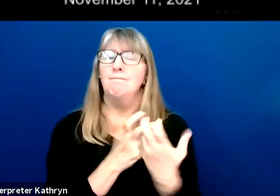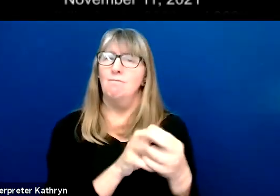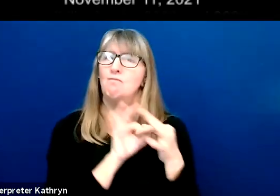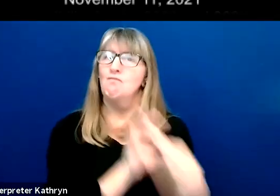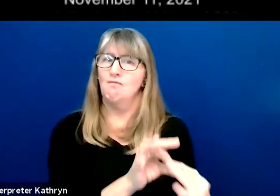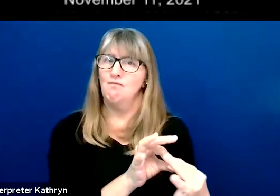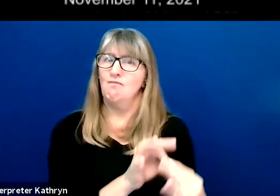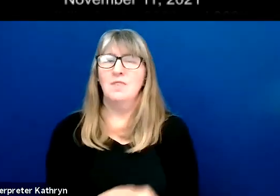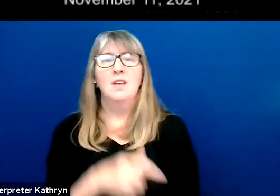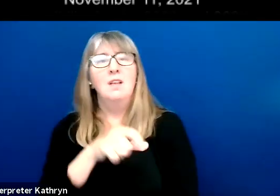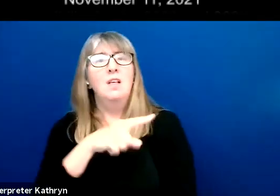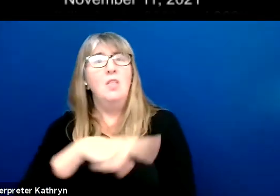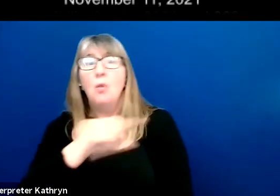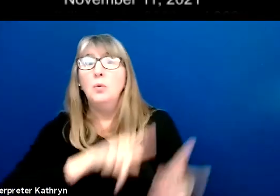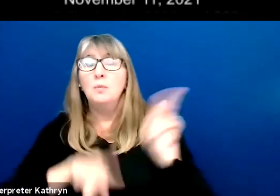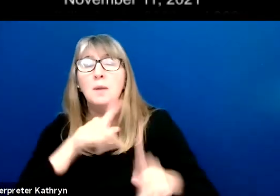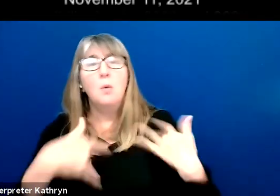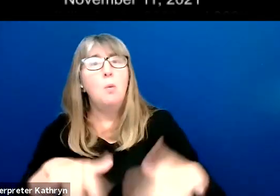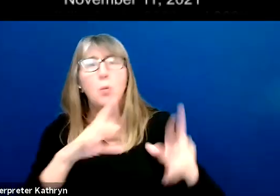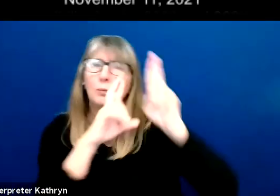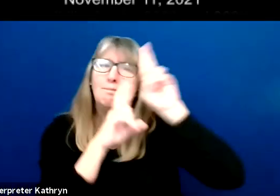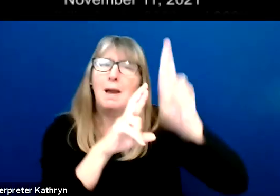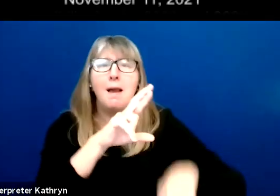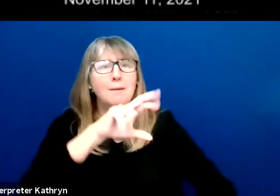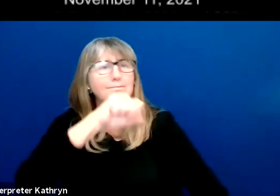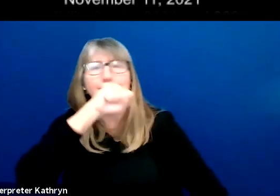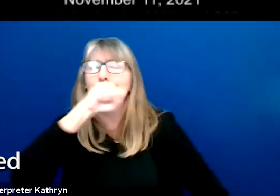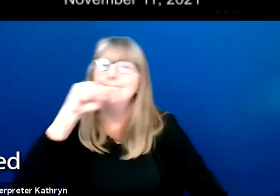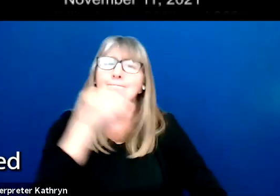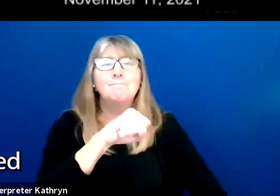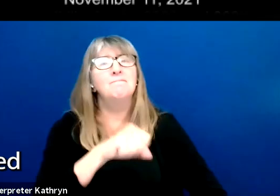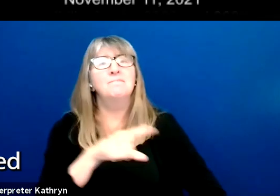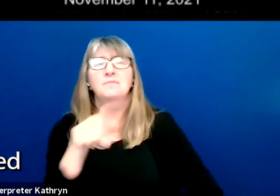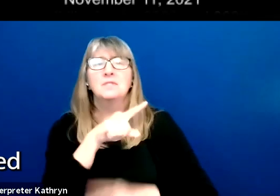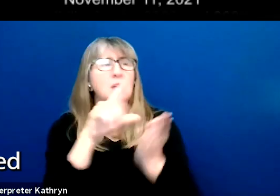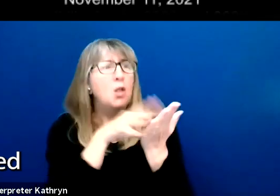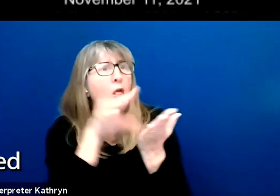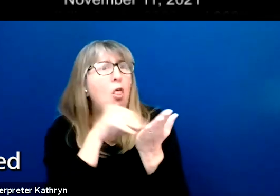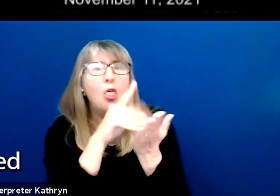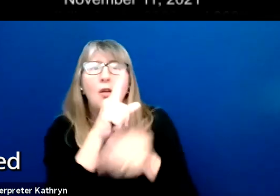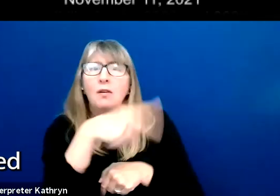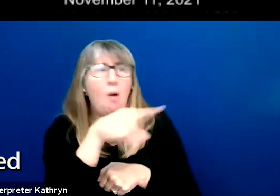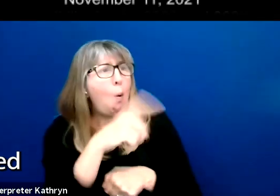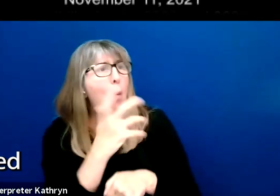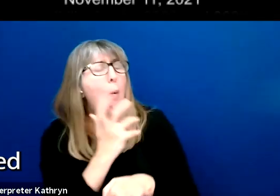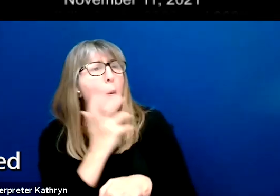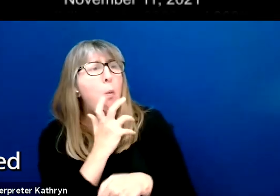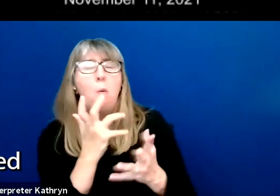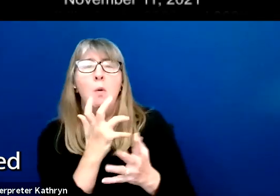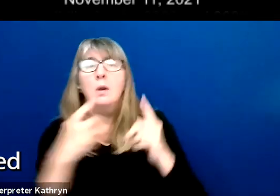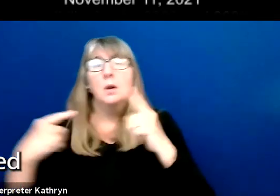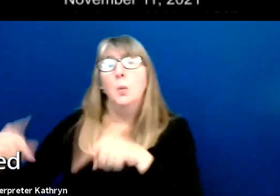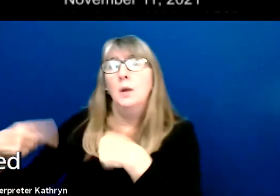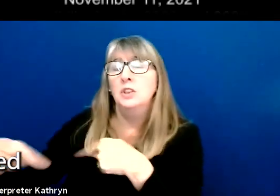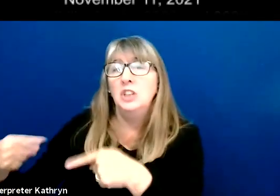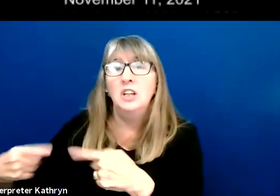and could learn from, who were blind, who were deaf, who used wheelchairs, who were